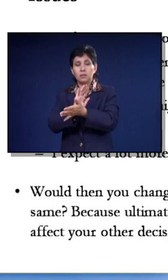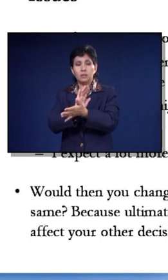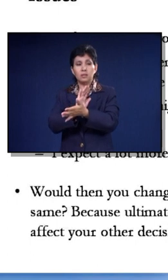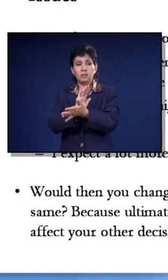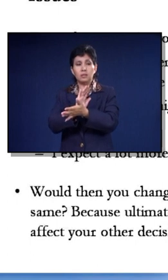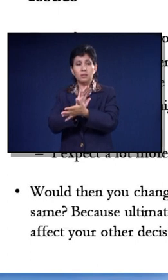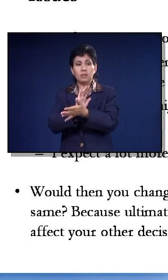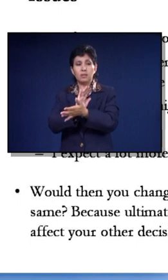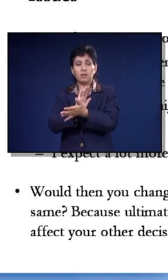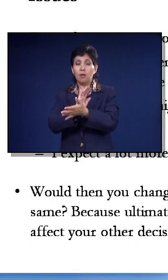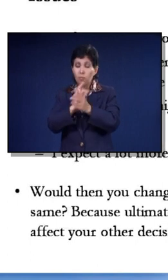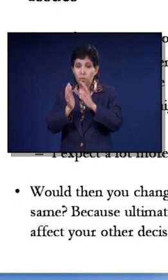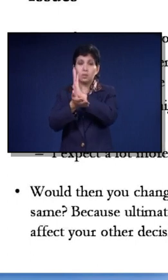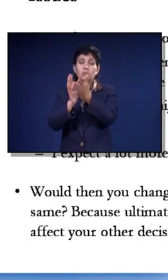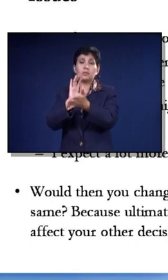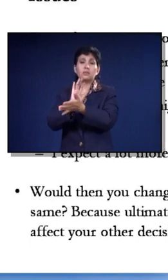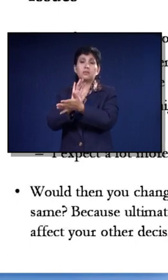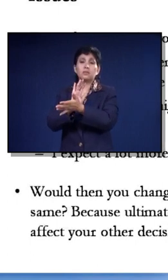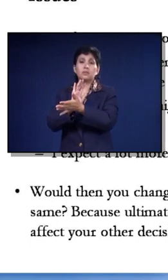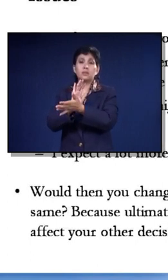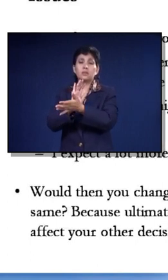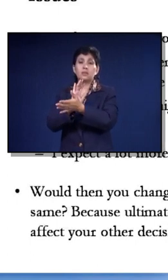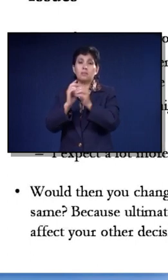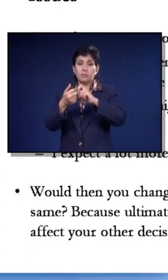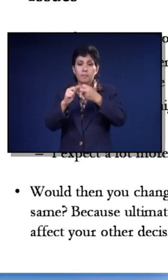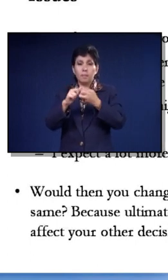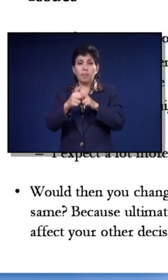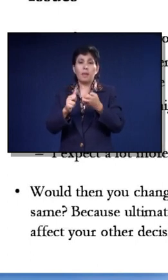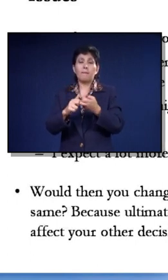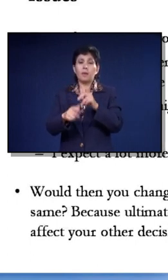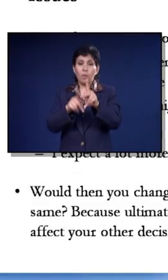your decision will affect your other decision.